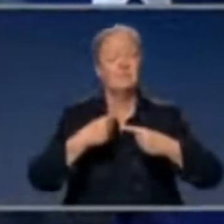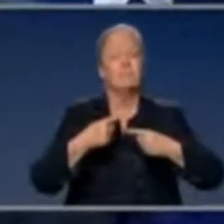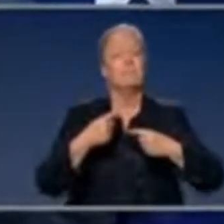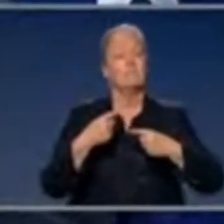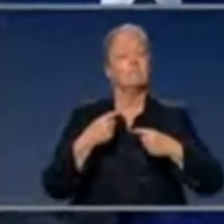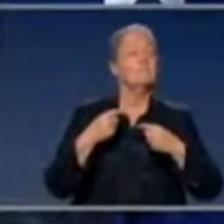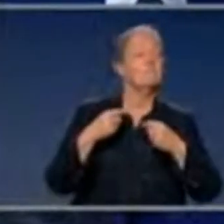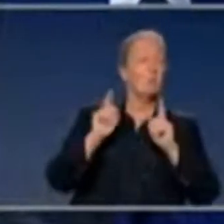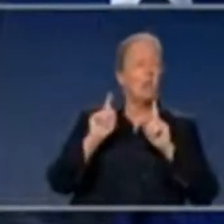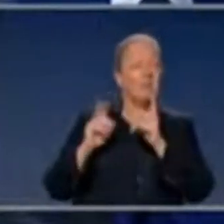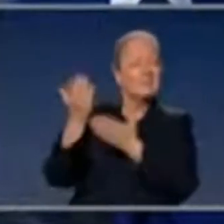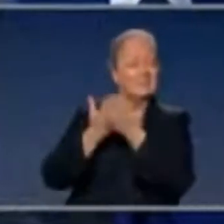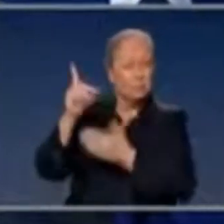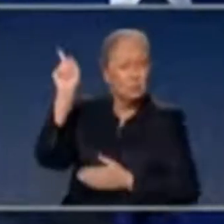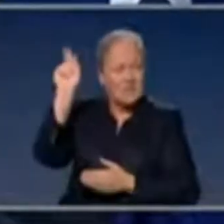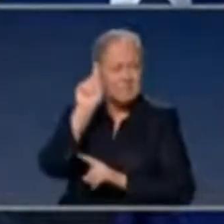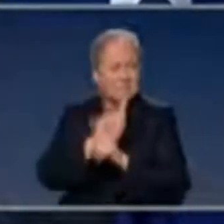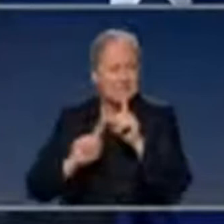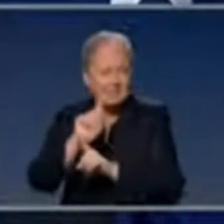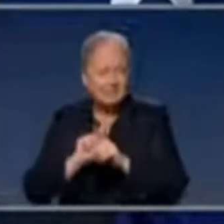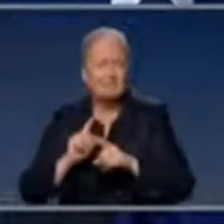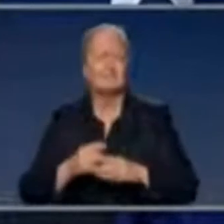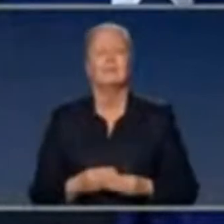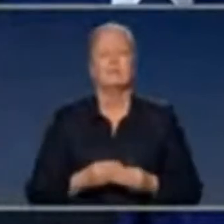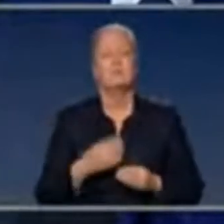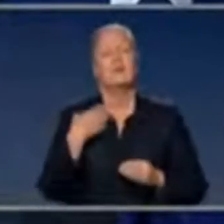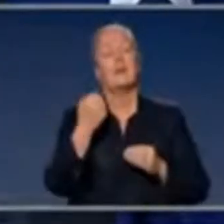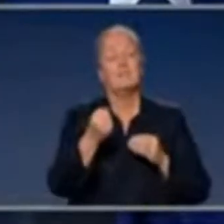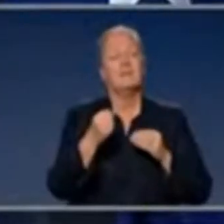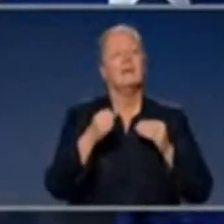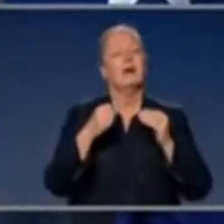the economy. Dr Lowe and Dr Kennedy joined the National Cabinet.